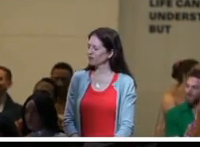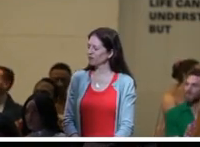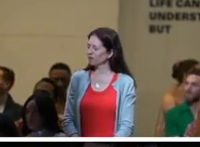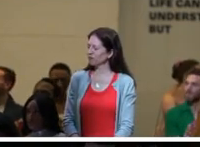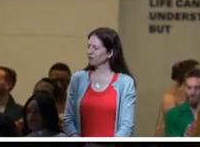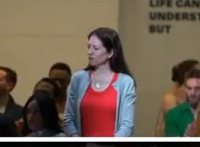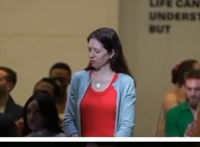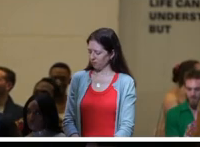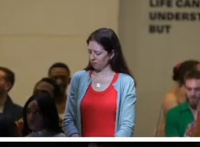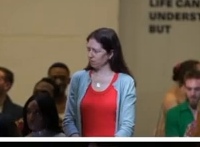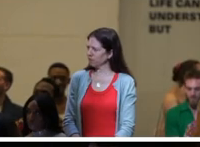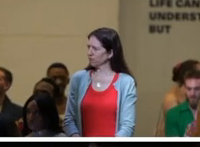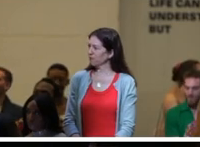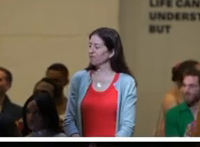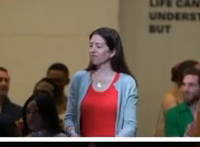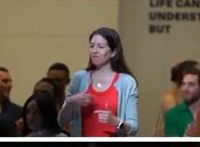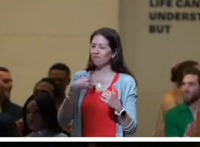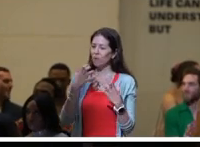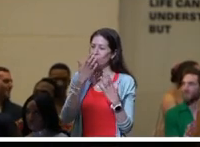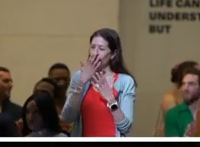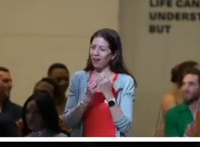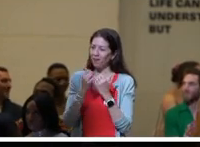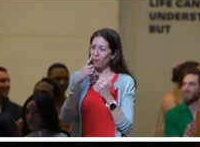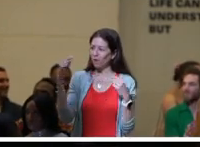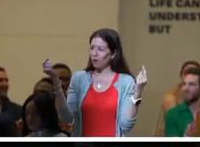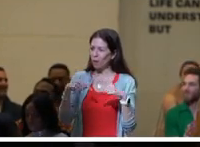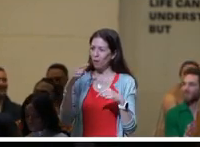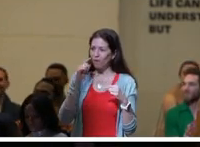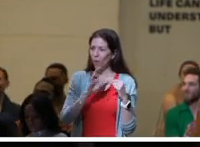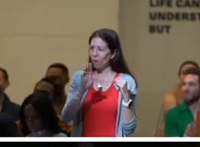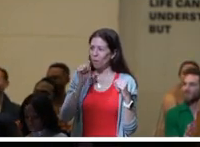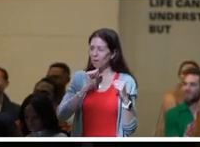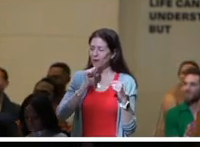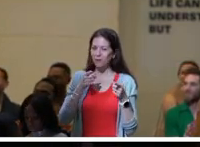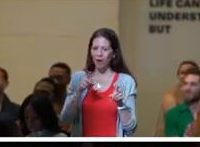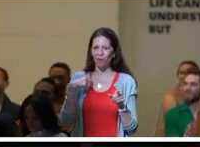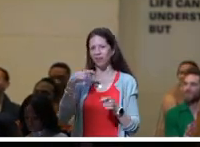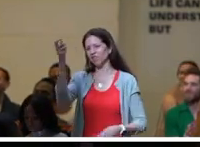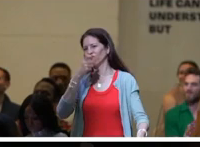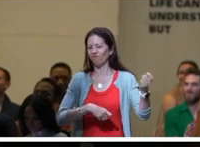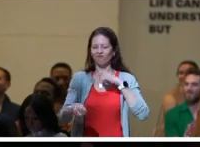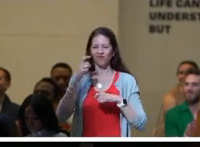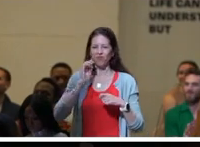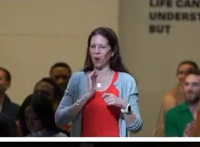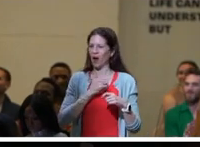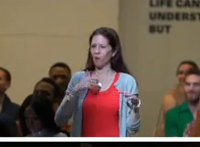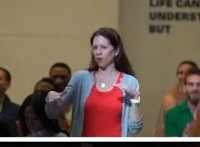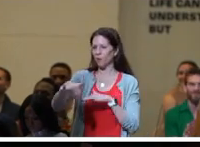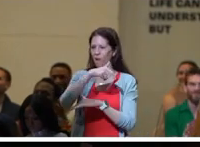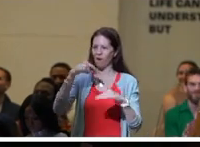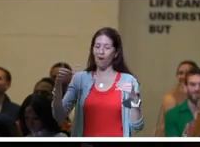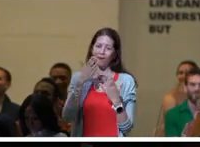Donnie, real quick. I just want to thank y'all so much, number one, for coming, but also for your patience as we turned over our stage. Give it up for your patience. Give it up for your